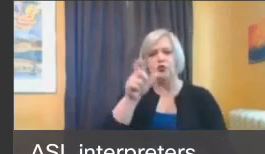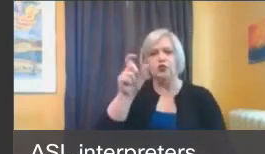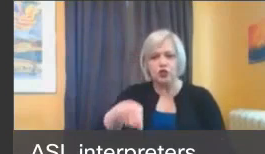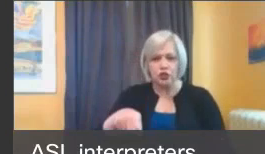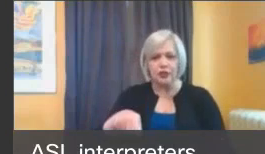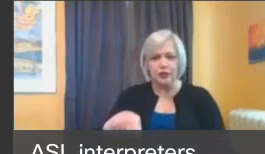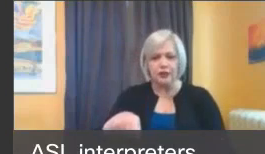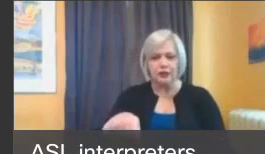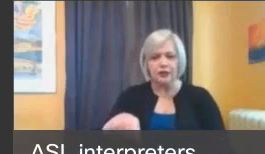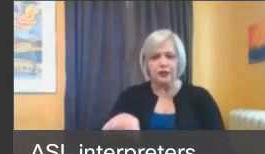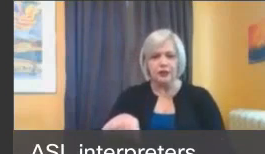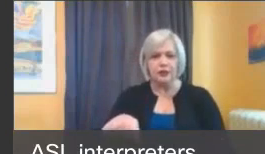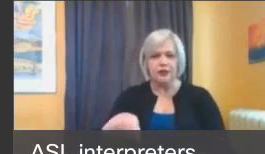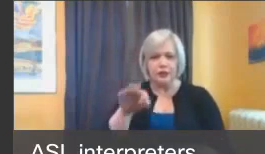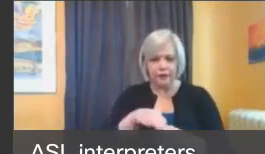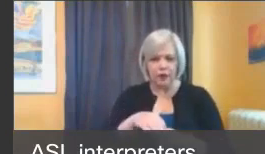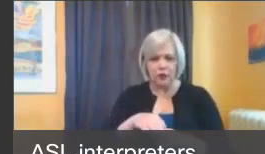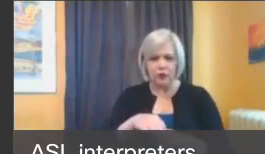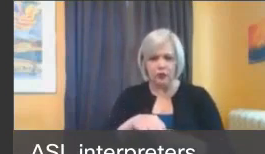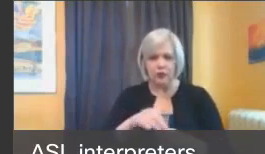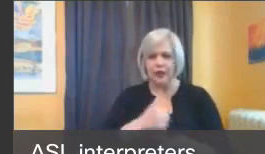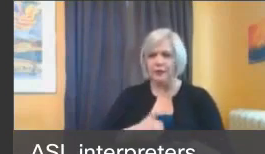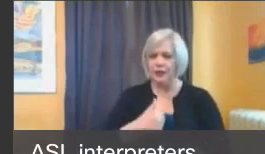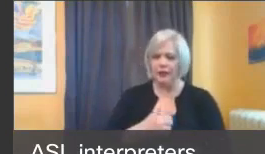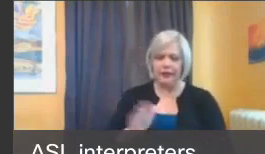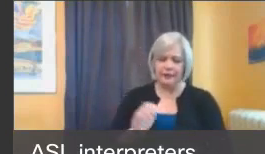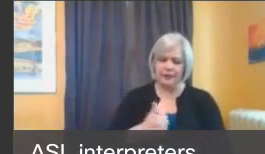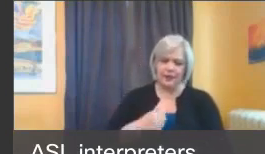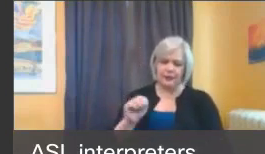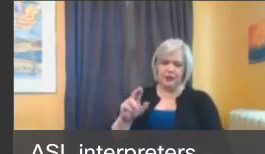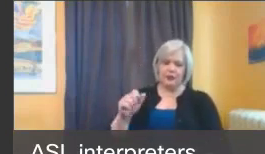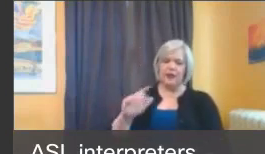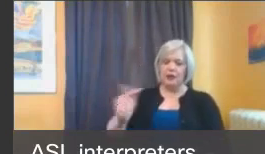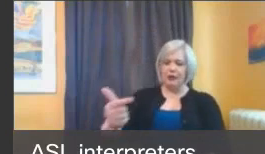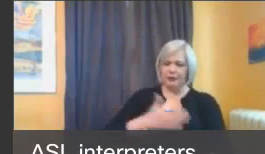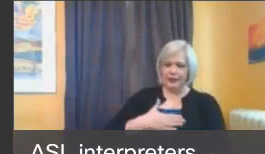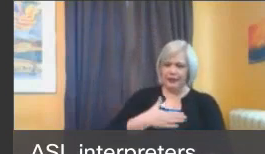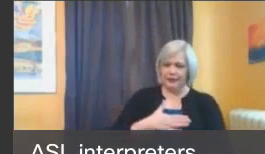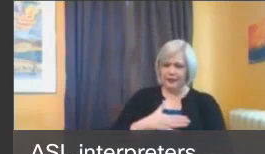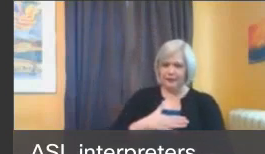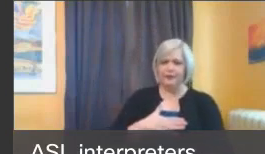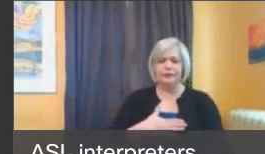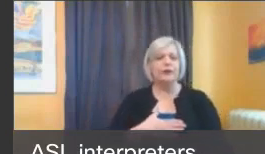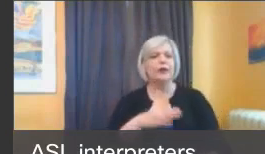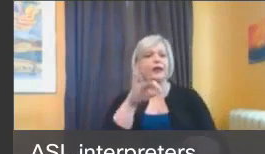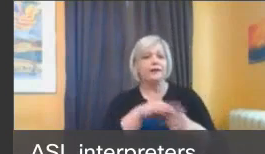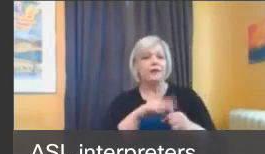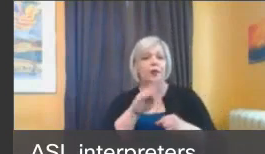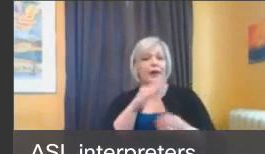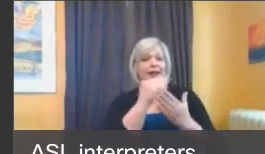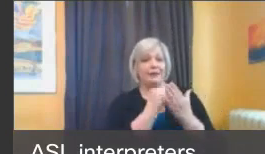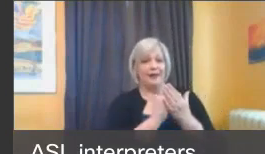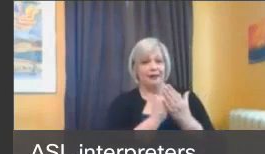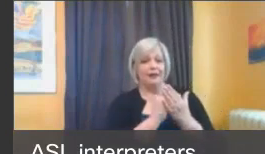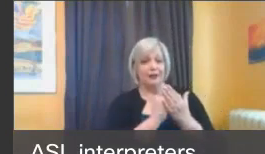vote to vote. Absolutely. Oh, sorry. So Scott, go ahead, please. Okay, the vote by mail list. So specifically on